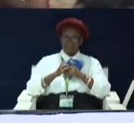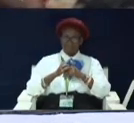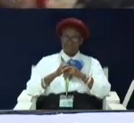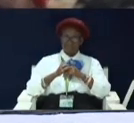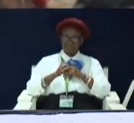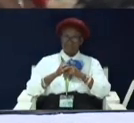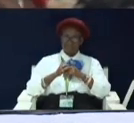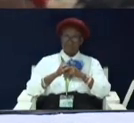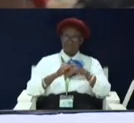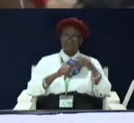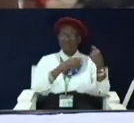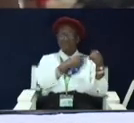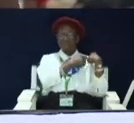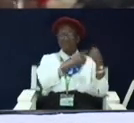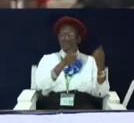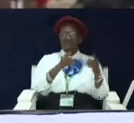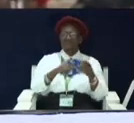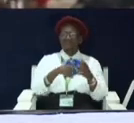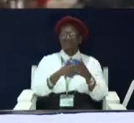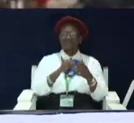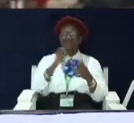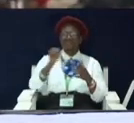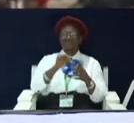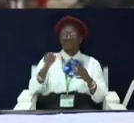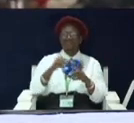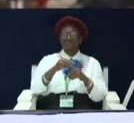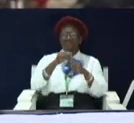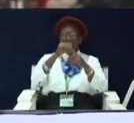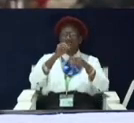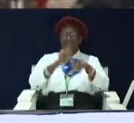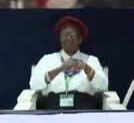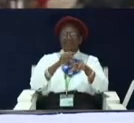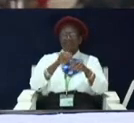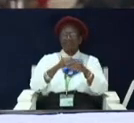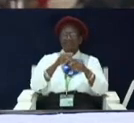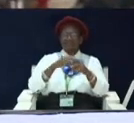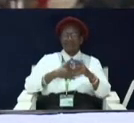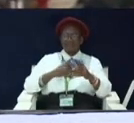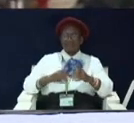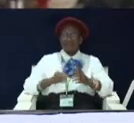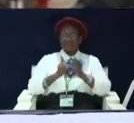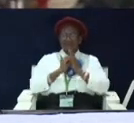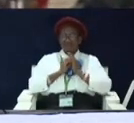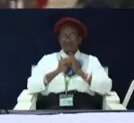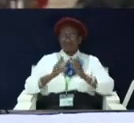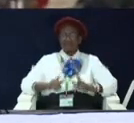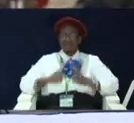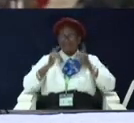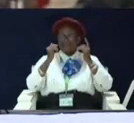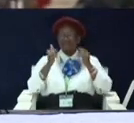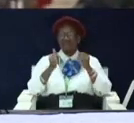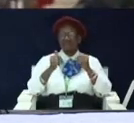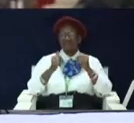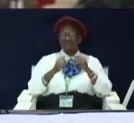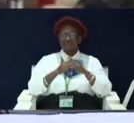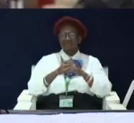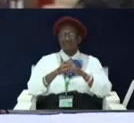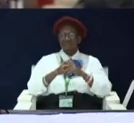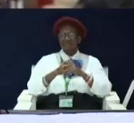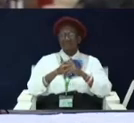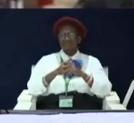Since this is a special time in my own life, ni tori pe eleyi je asiko to ye re o se pataki ninu aye